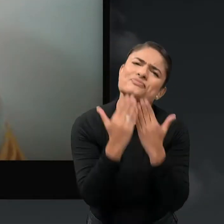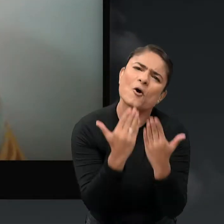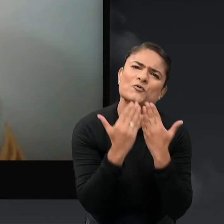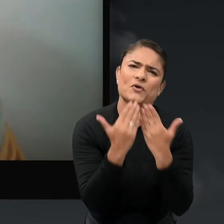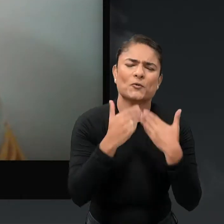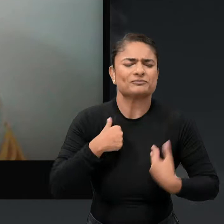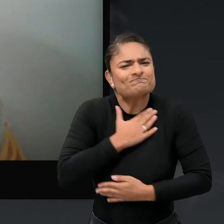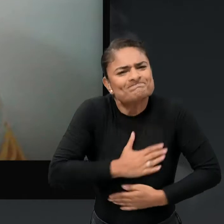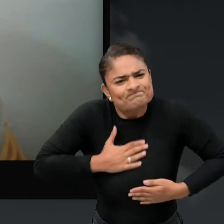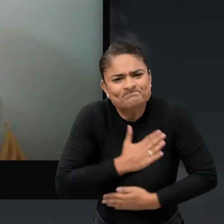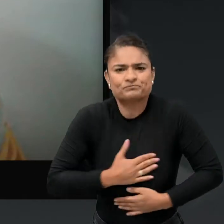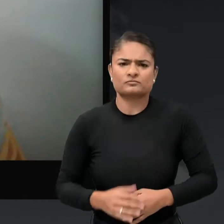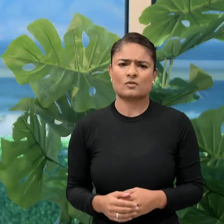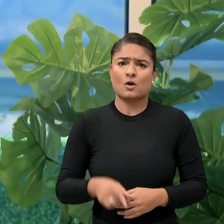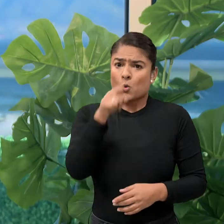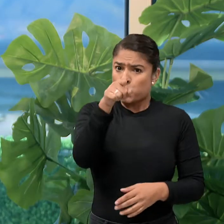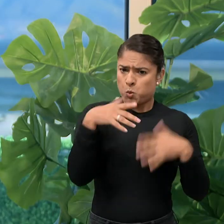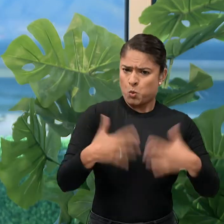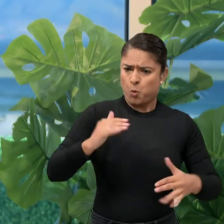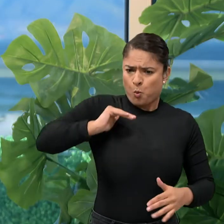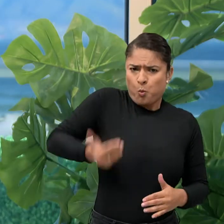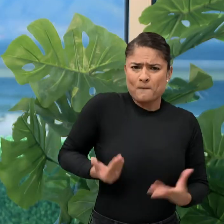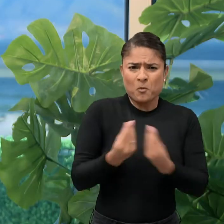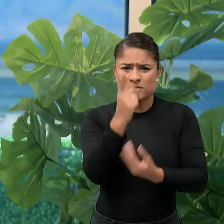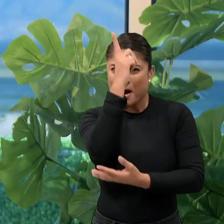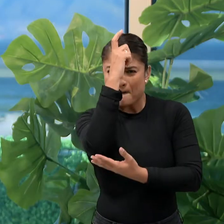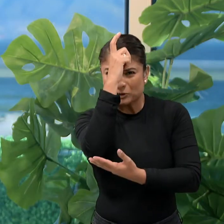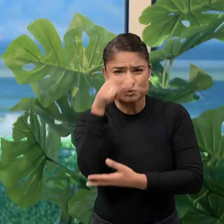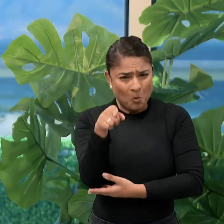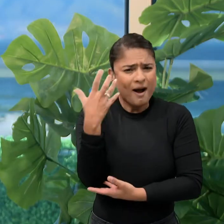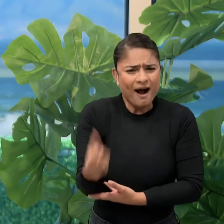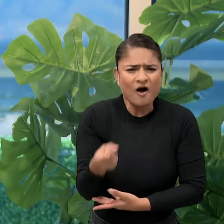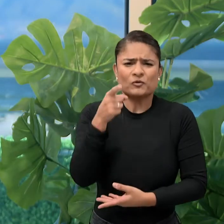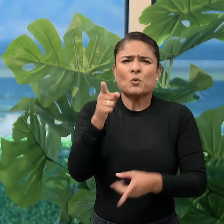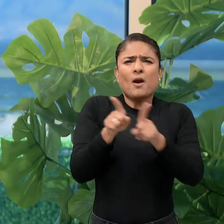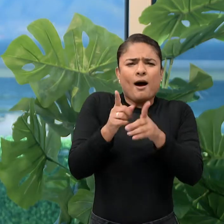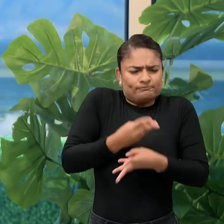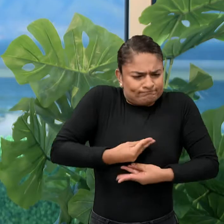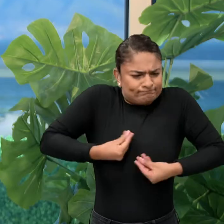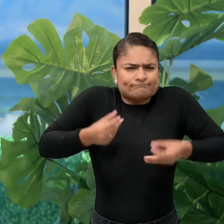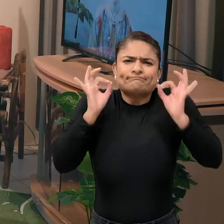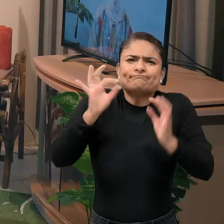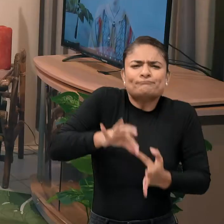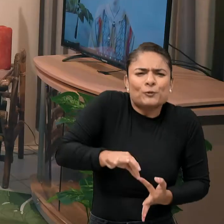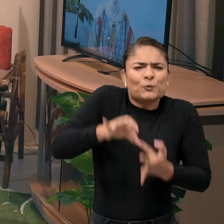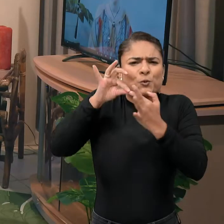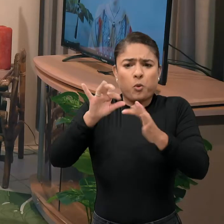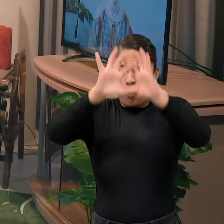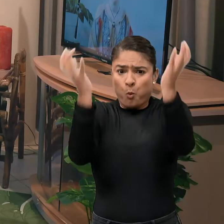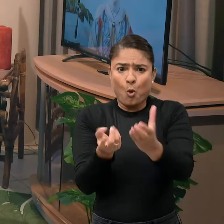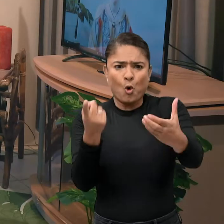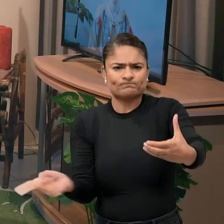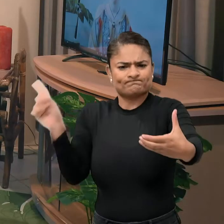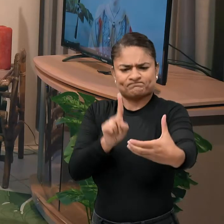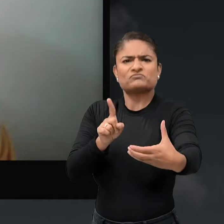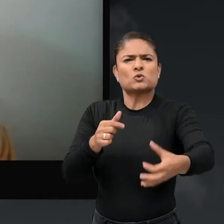show. Thank you for joining us. Abongile is a young woman with albinism who has secured a very unique space for herself in the world as a